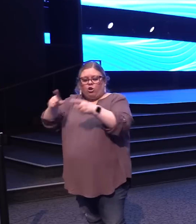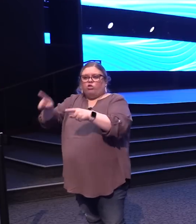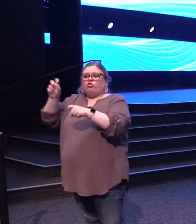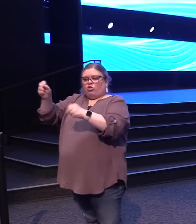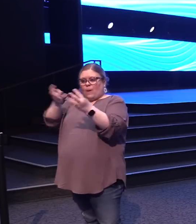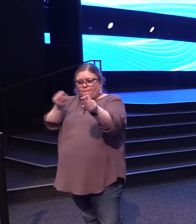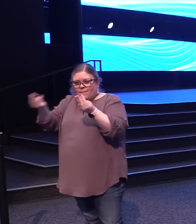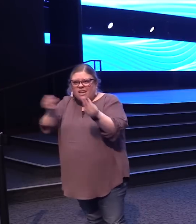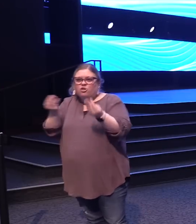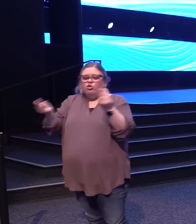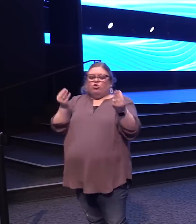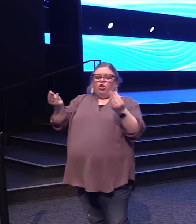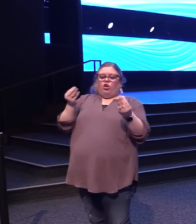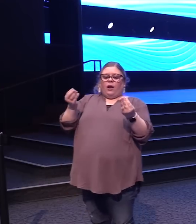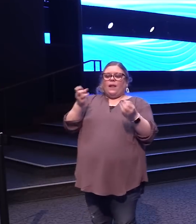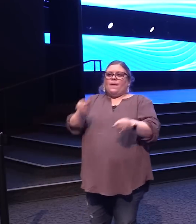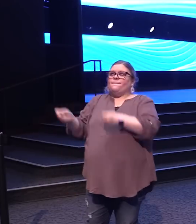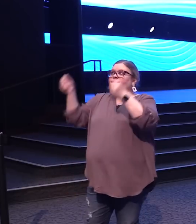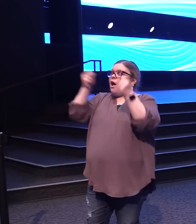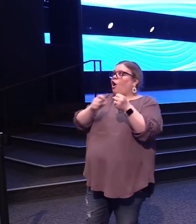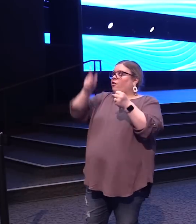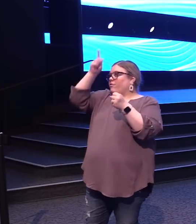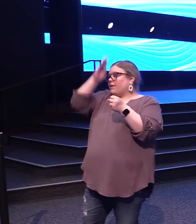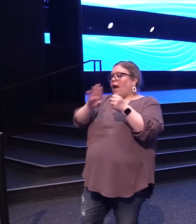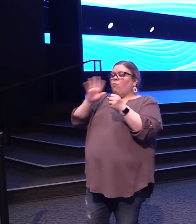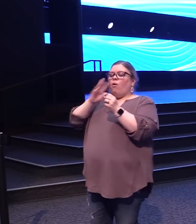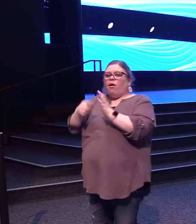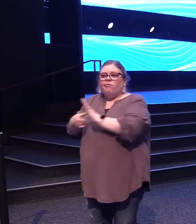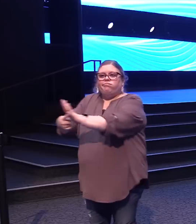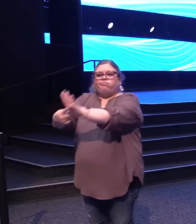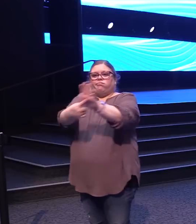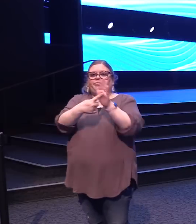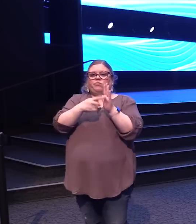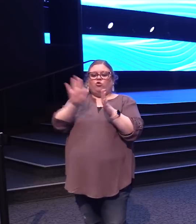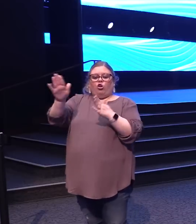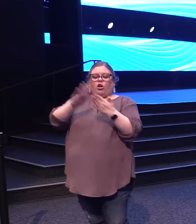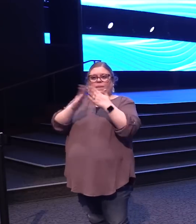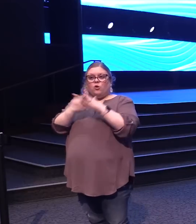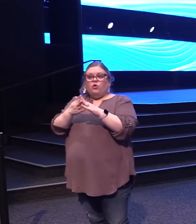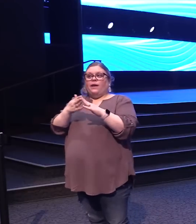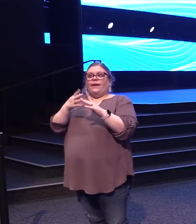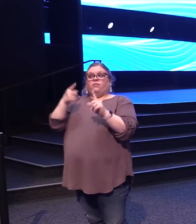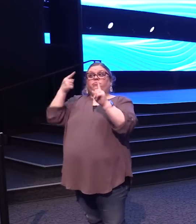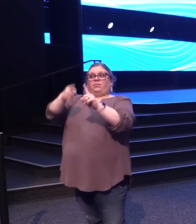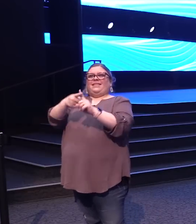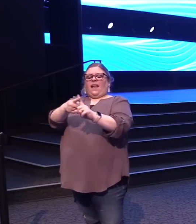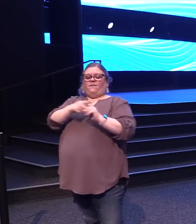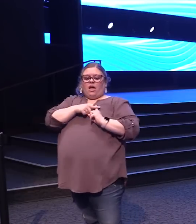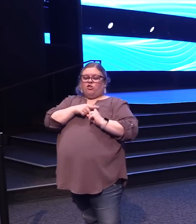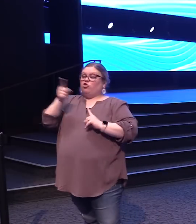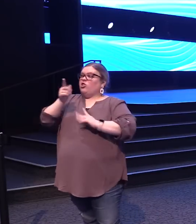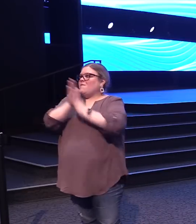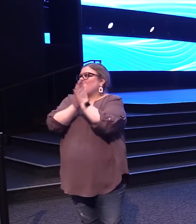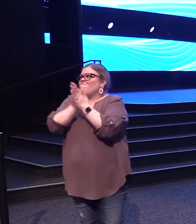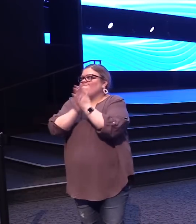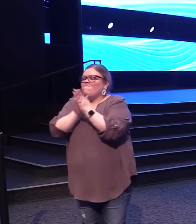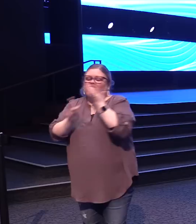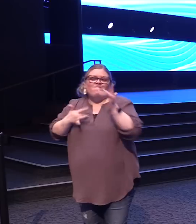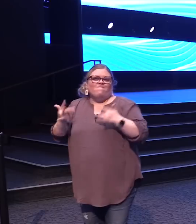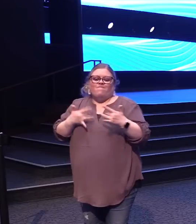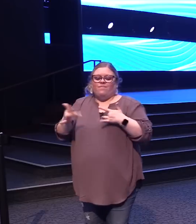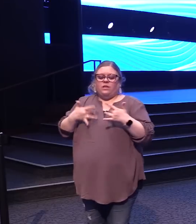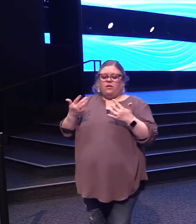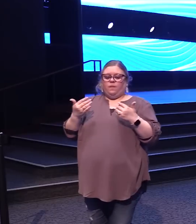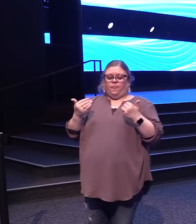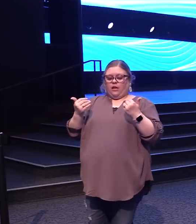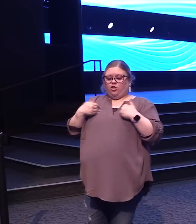minister the power of God to her community, and especially salvation. And she was so fired up about this. She had